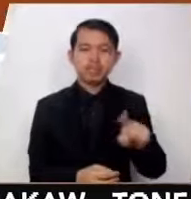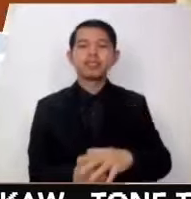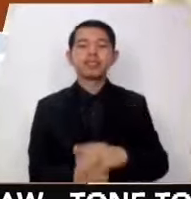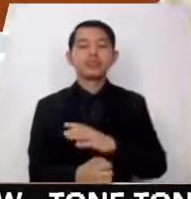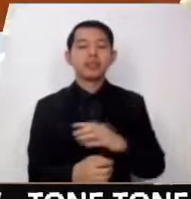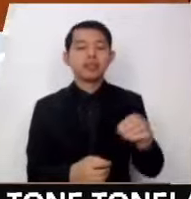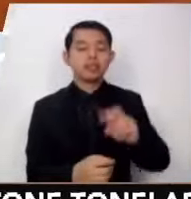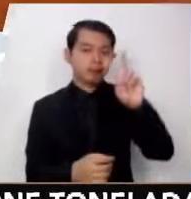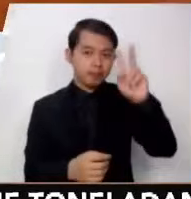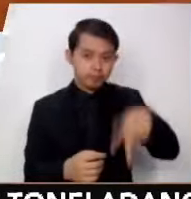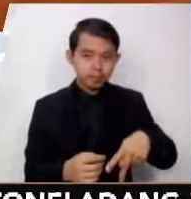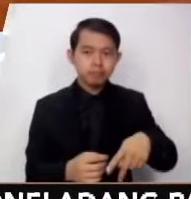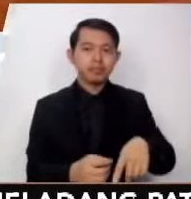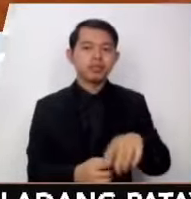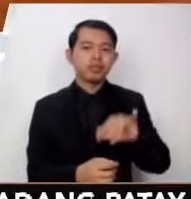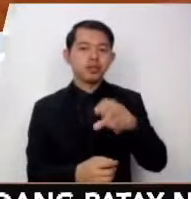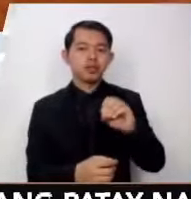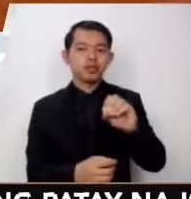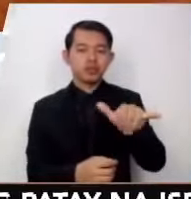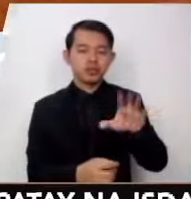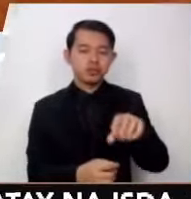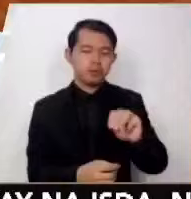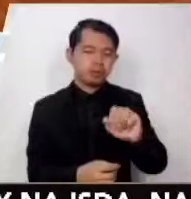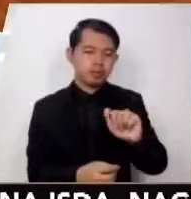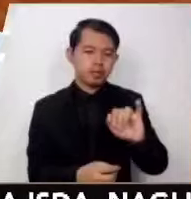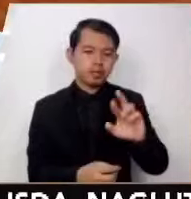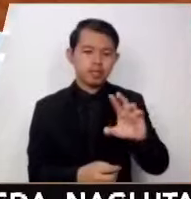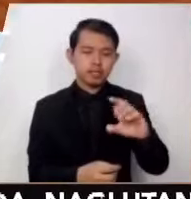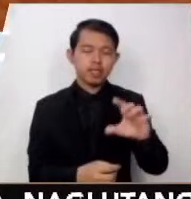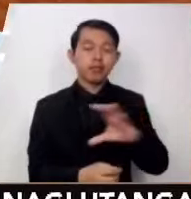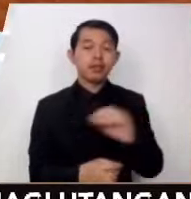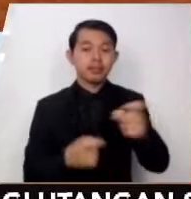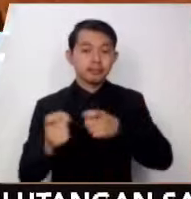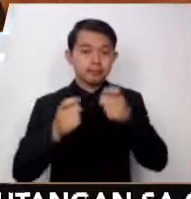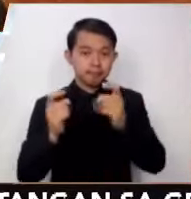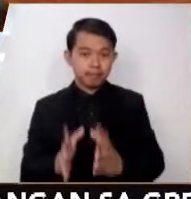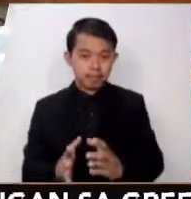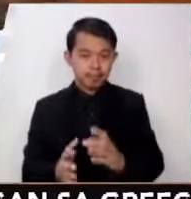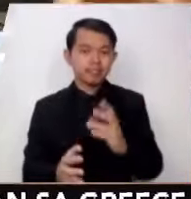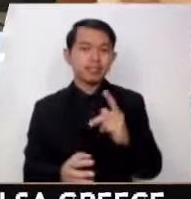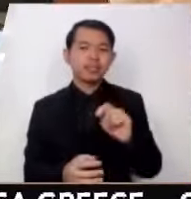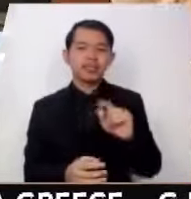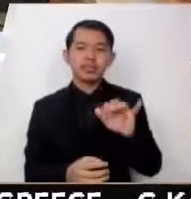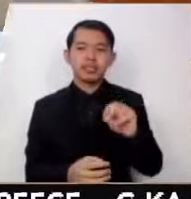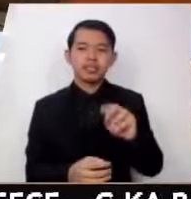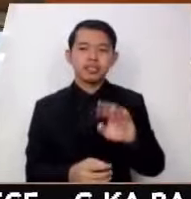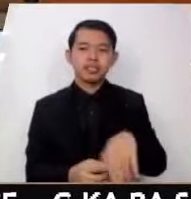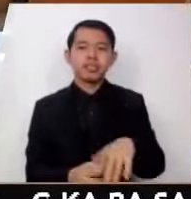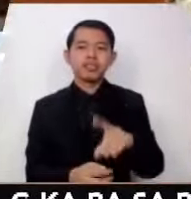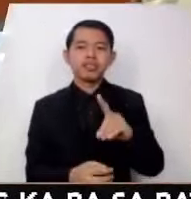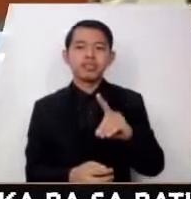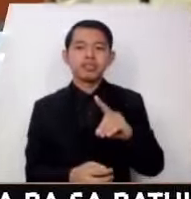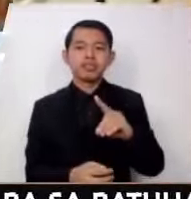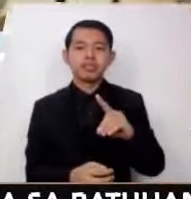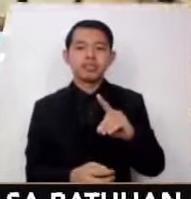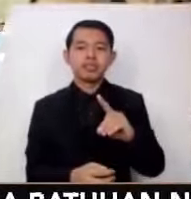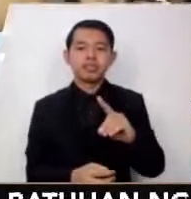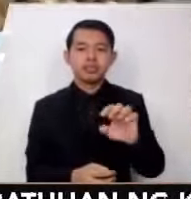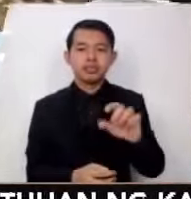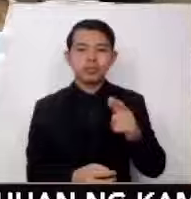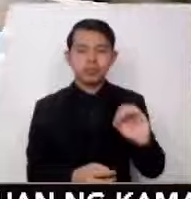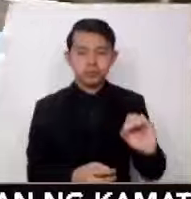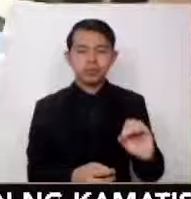Joy Marcelo, at ang co-manager ni Ji-soo na si Kathleen Digo, Universal Records Managing Director and Galaxy Management